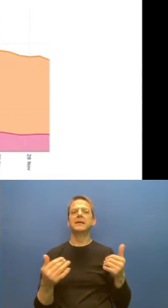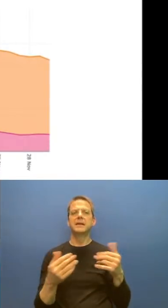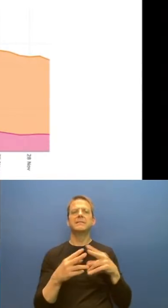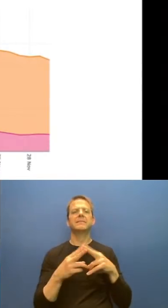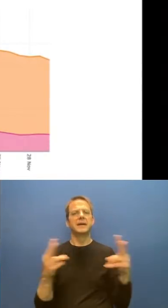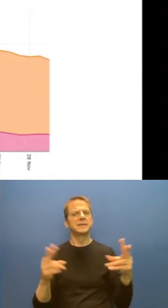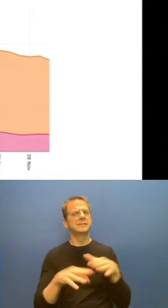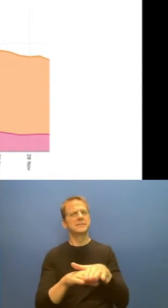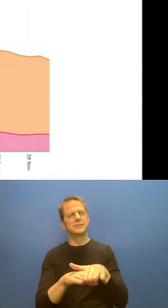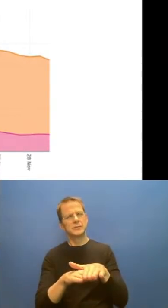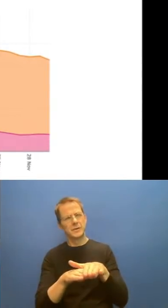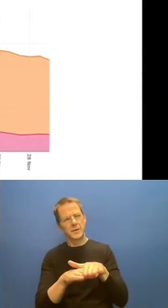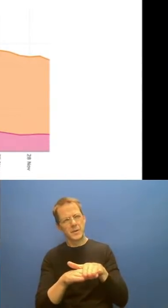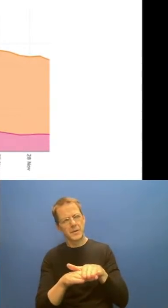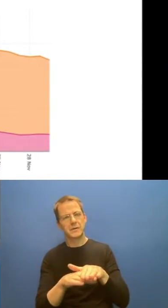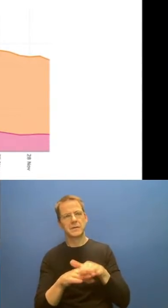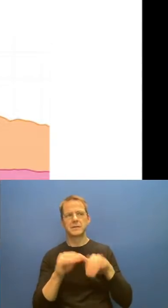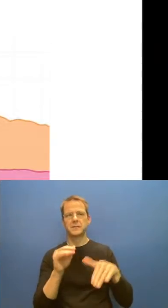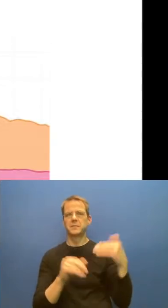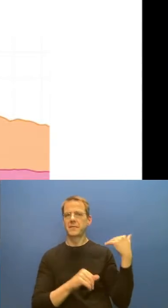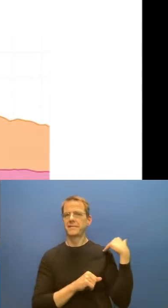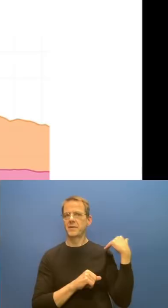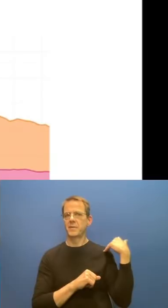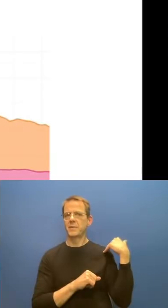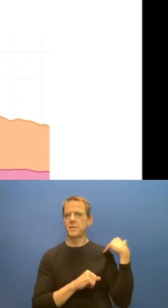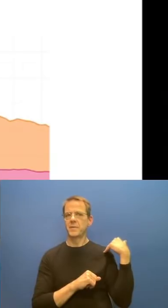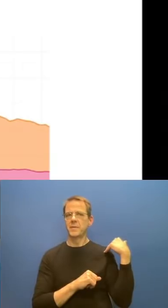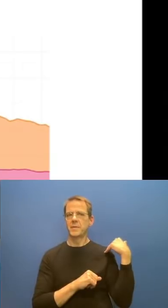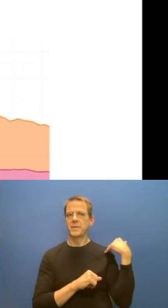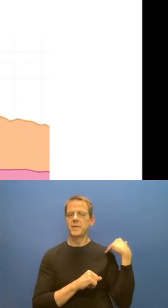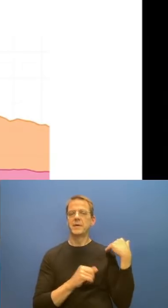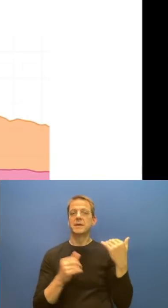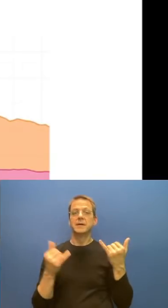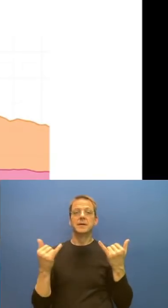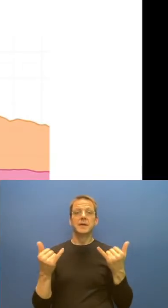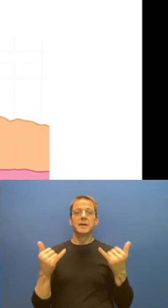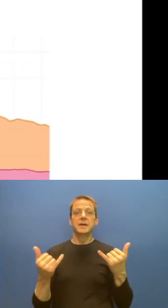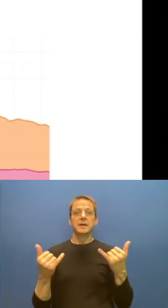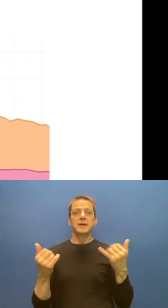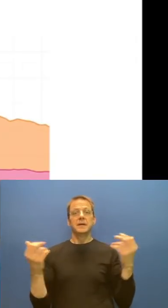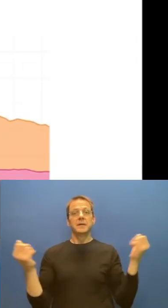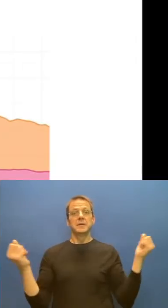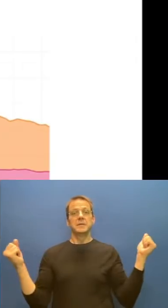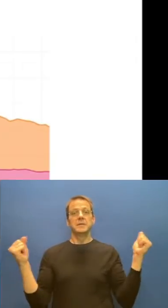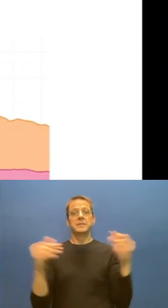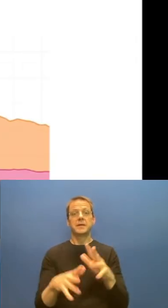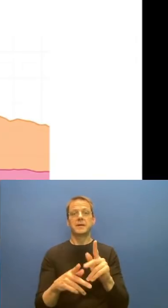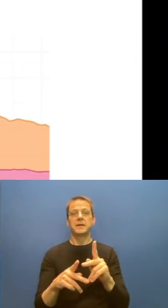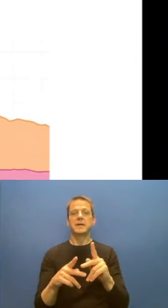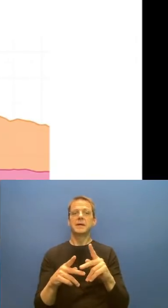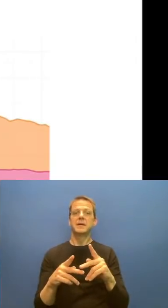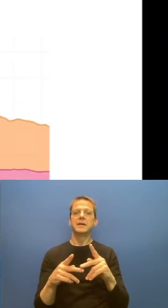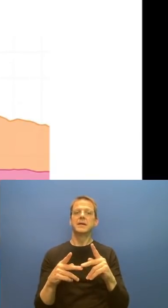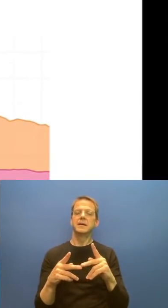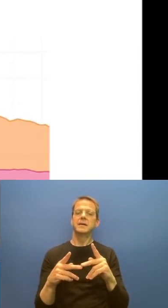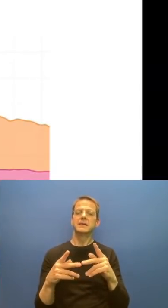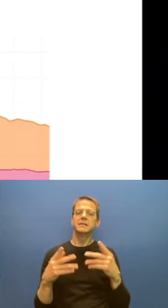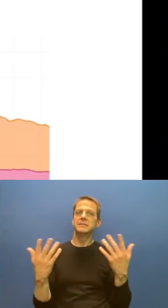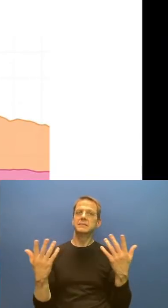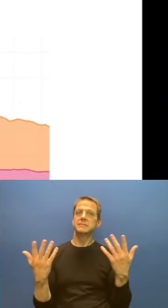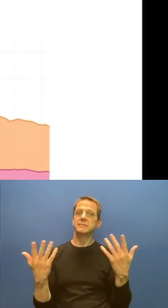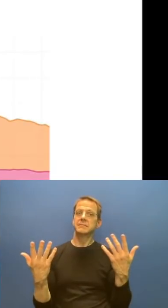than past curves. Next slide, please. And you can see this is the overall wave